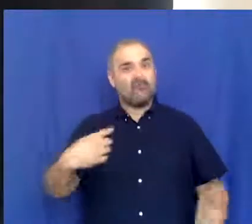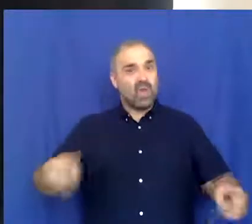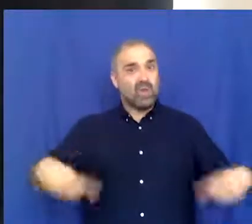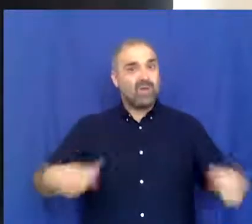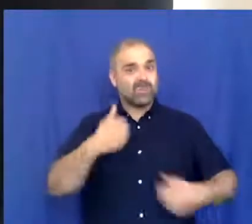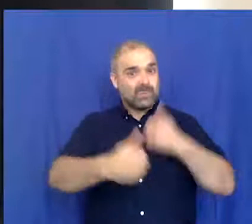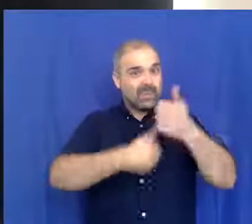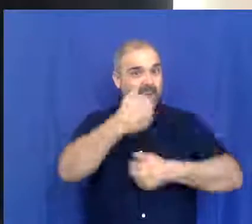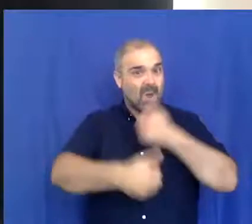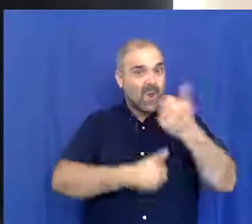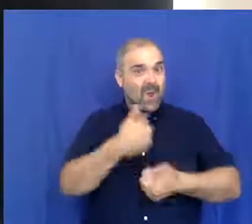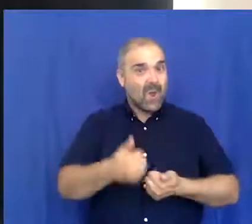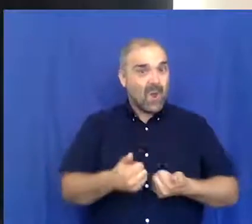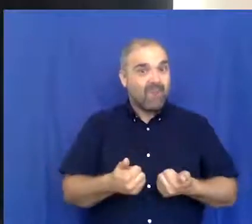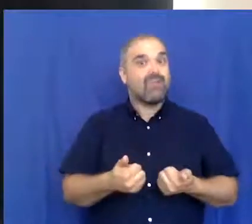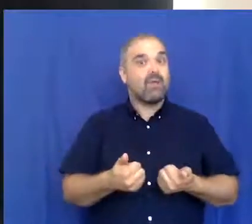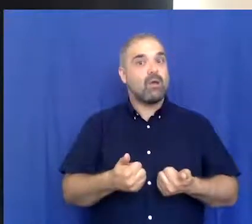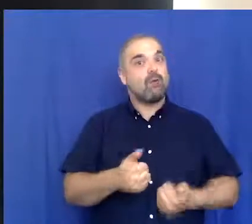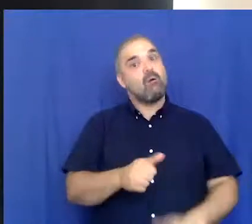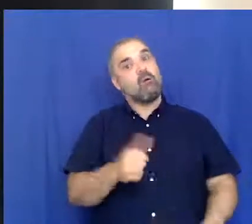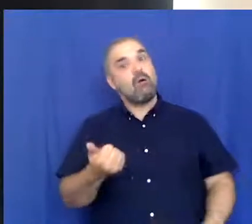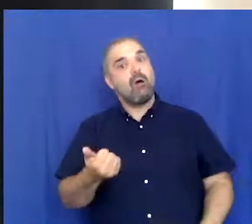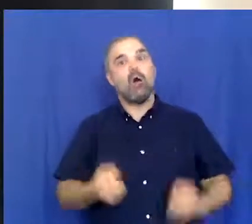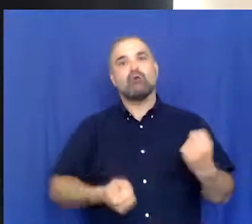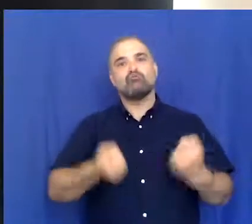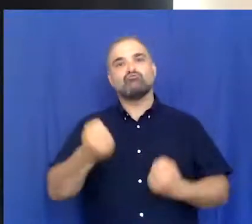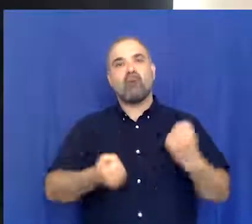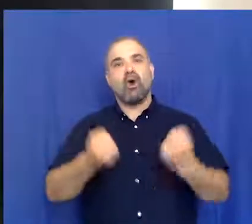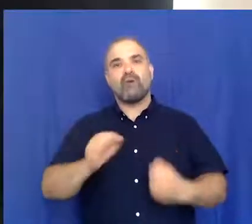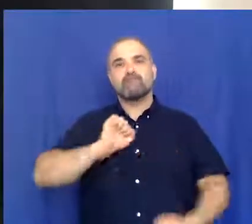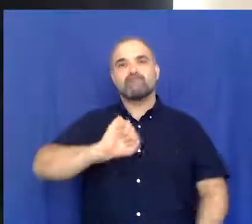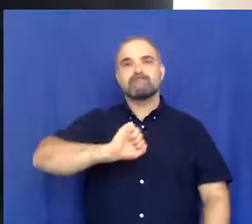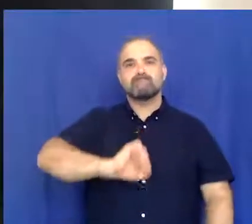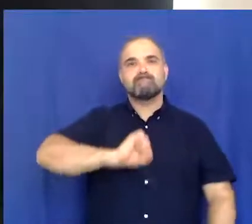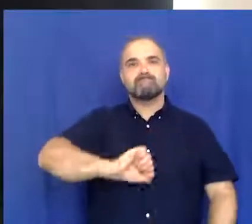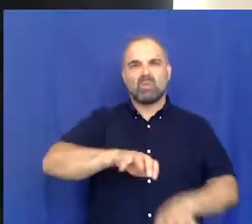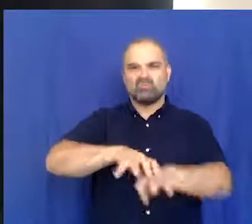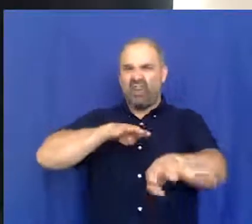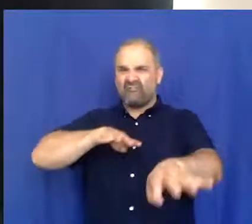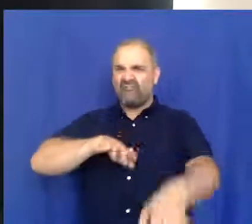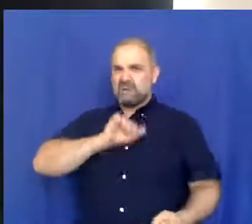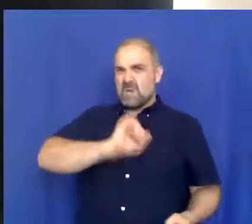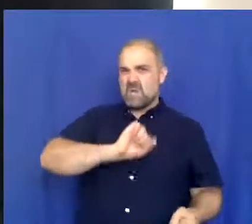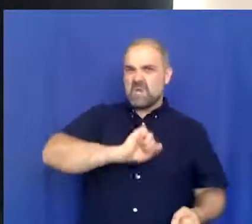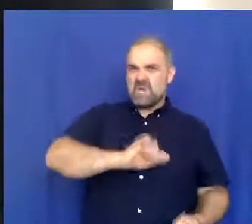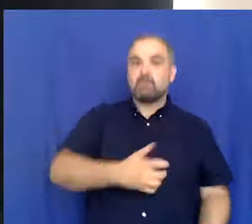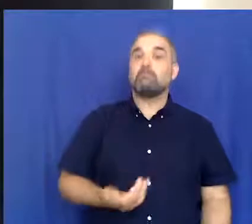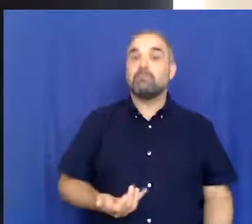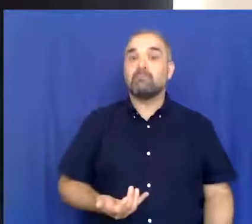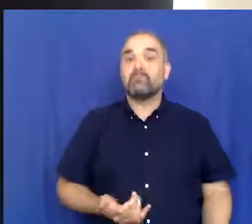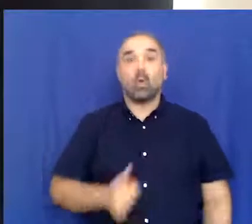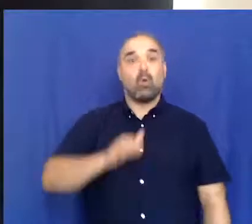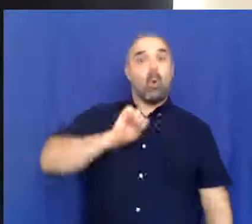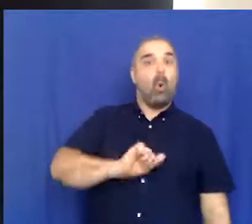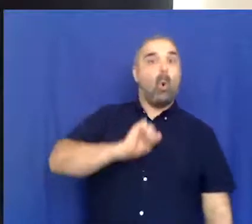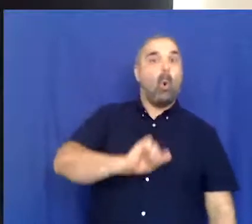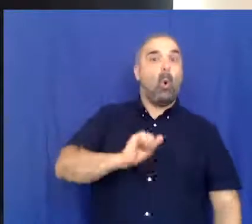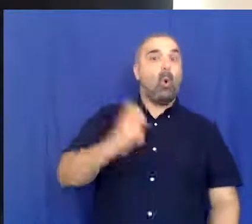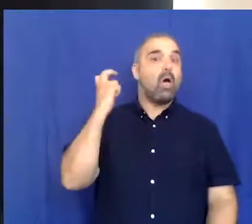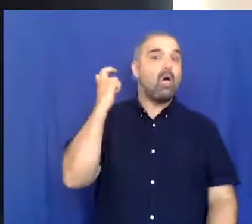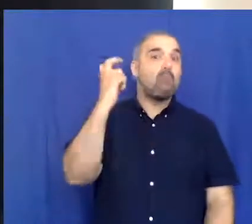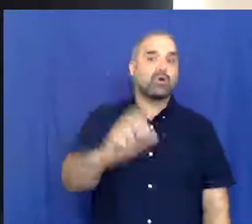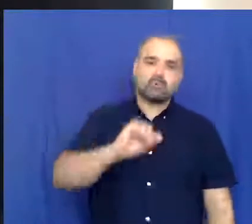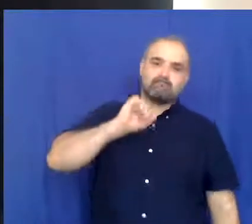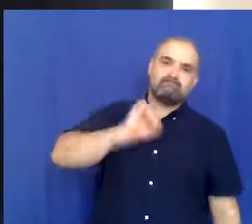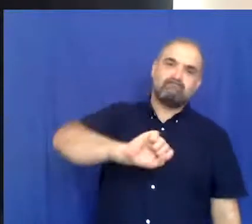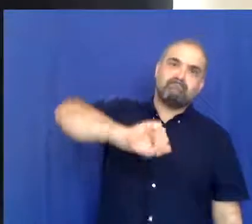Lovely wheels, well done. Oh, the driver is honking his horn, we're in traffic. Are you ready? The horn